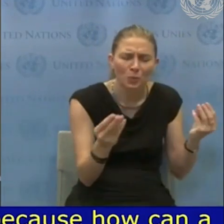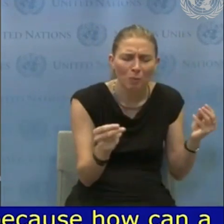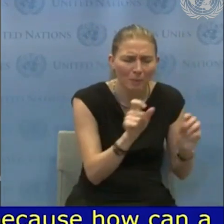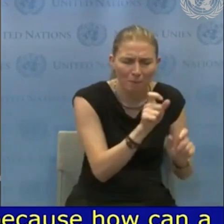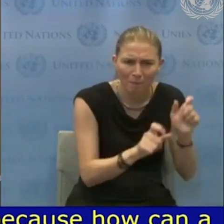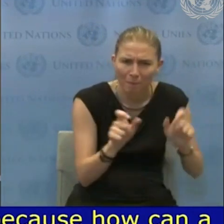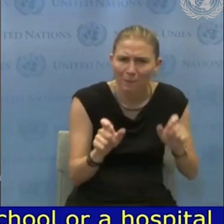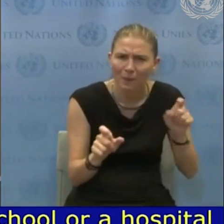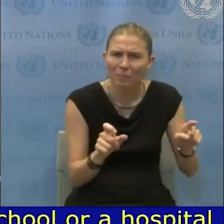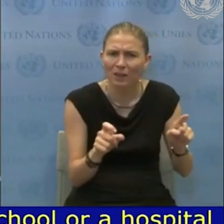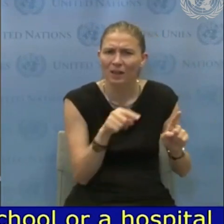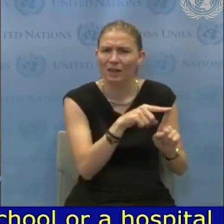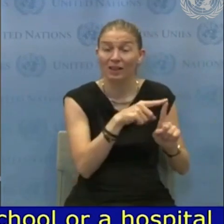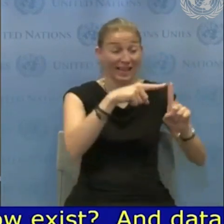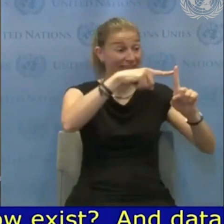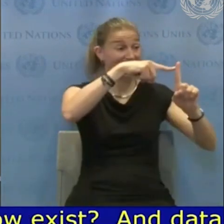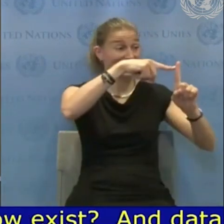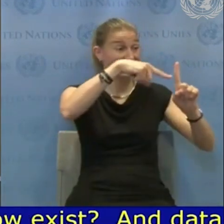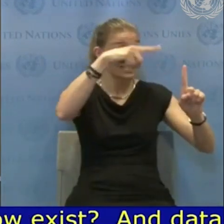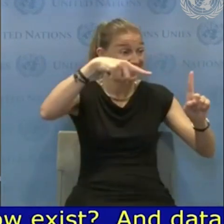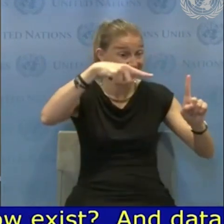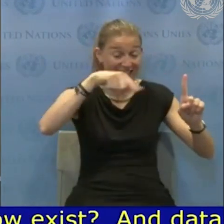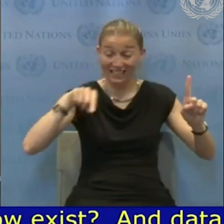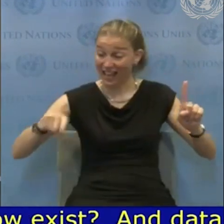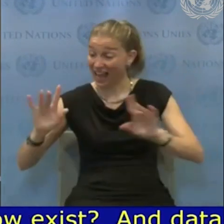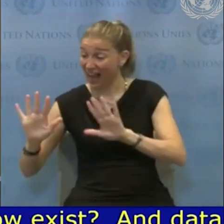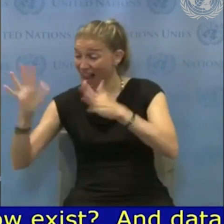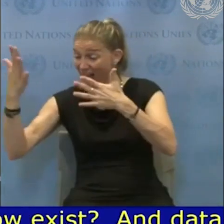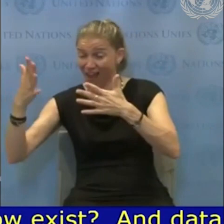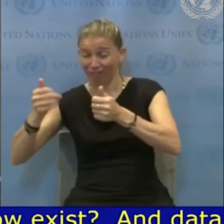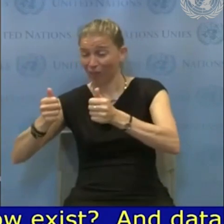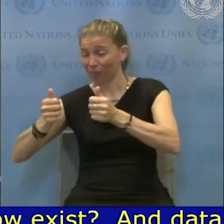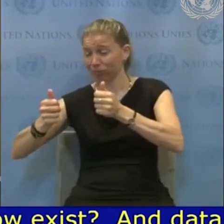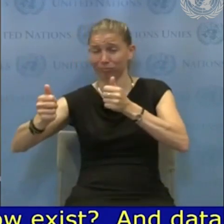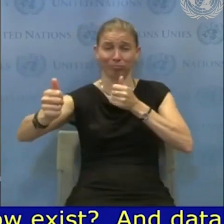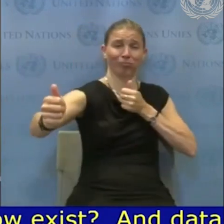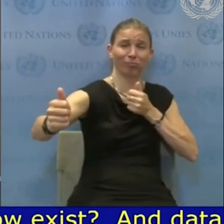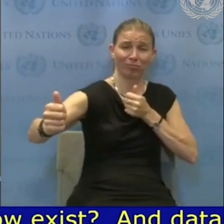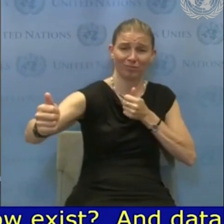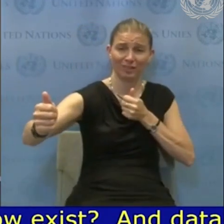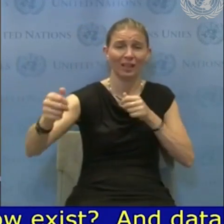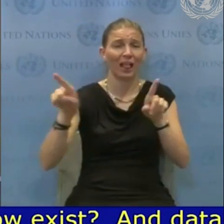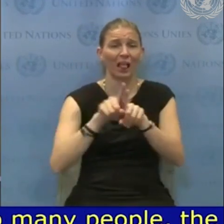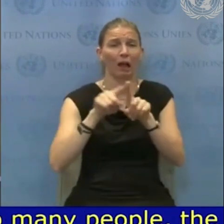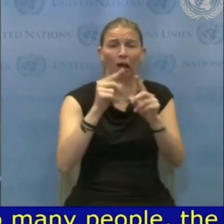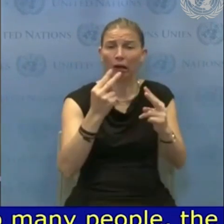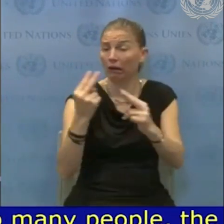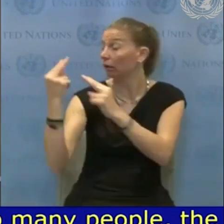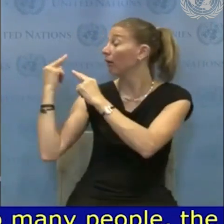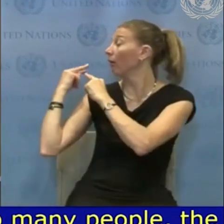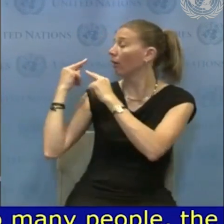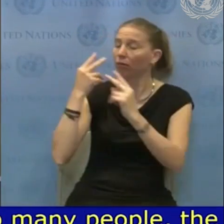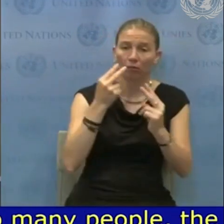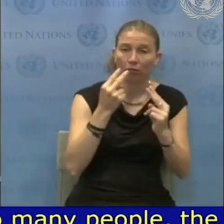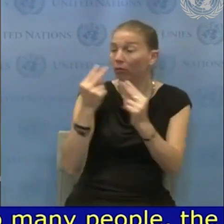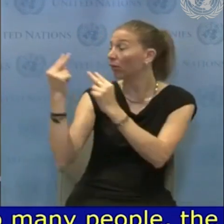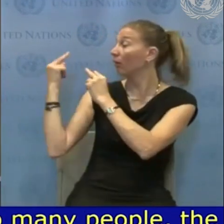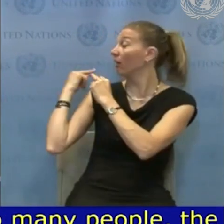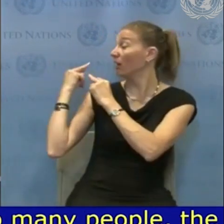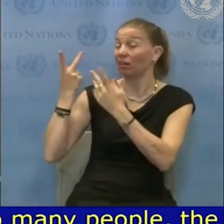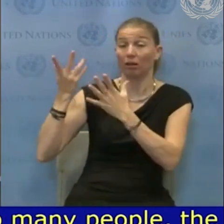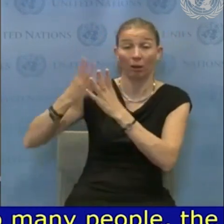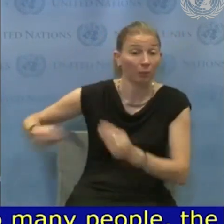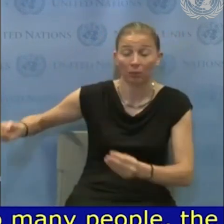have lags far behind their lives. We're only seeing them in the rearview mirror. For 2/3 of the population of